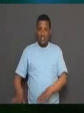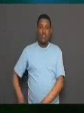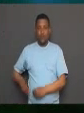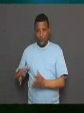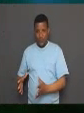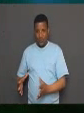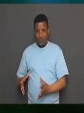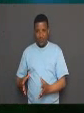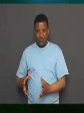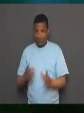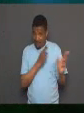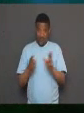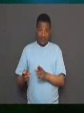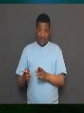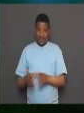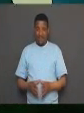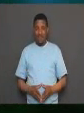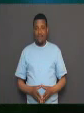Students, let's get ready.